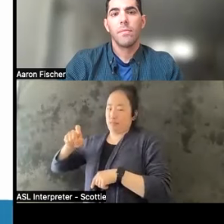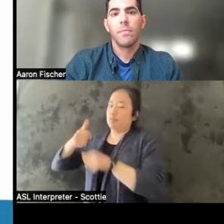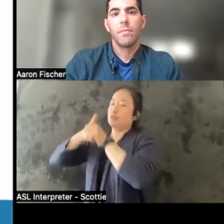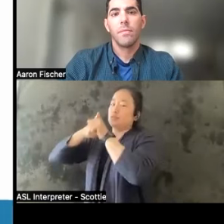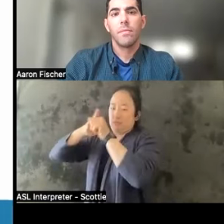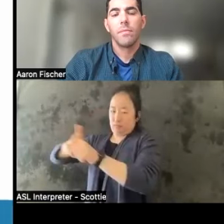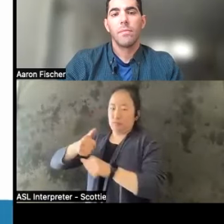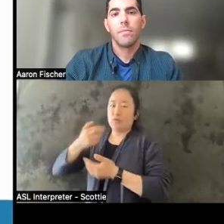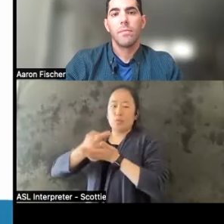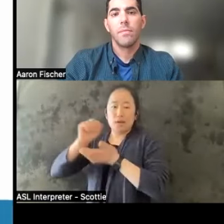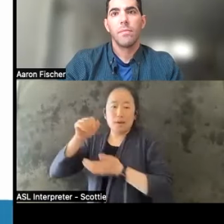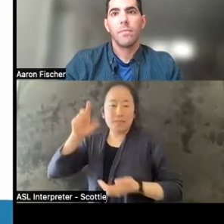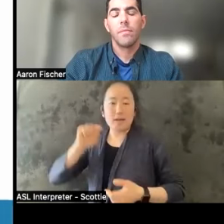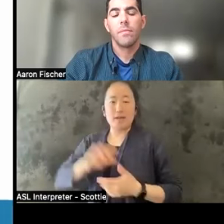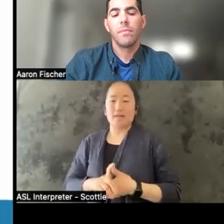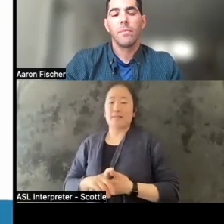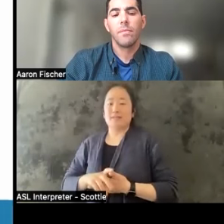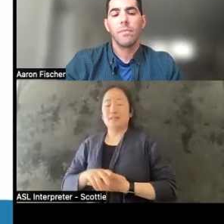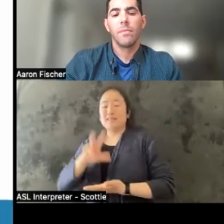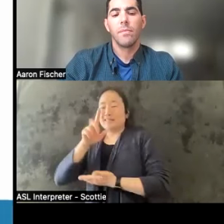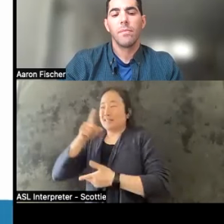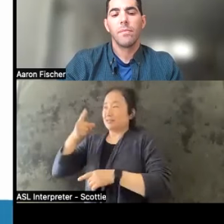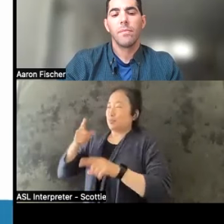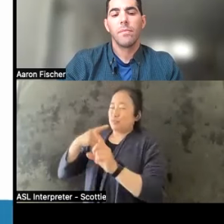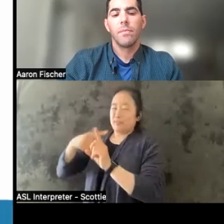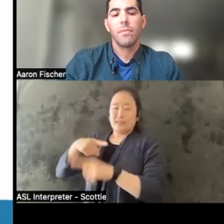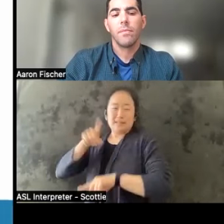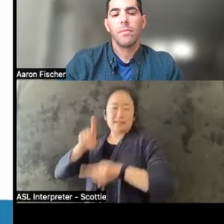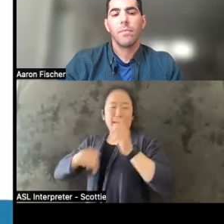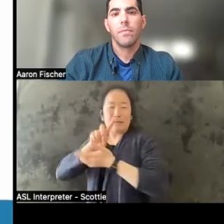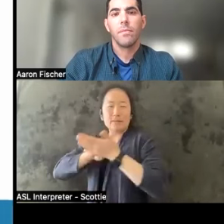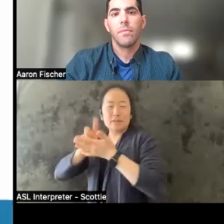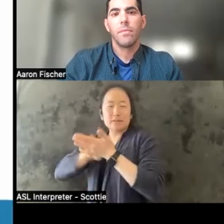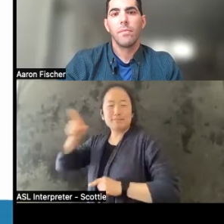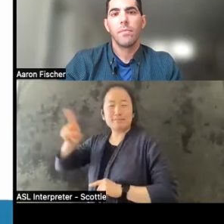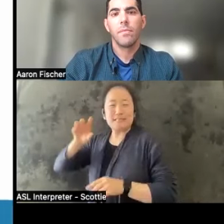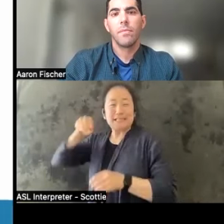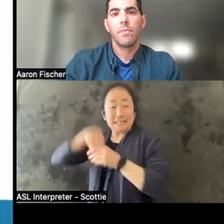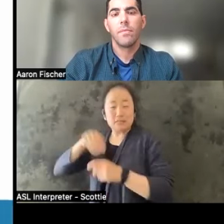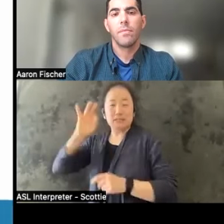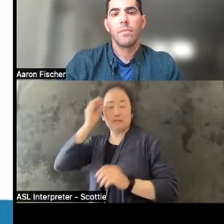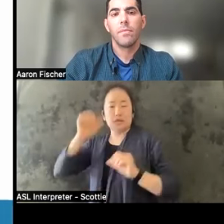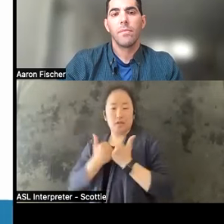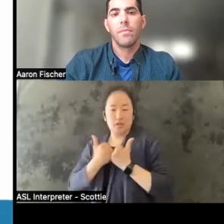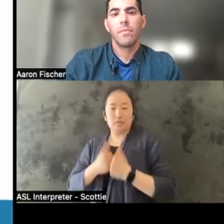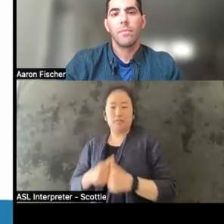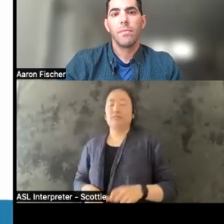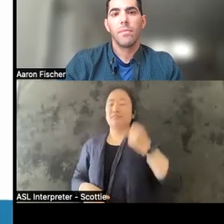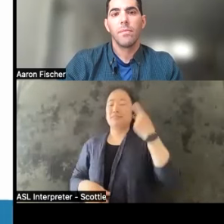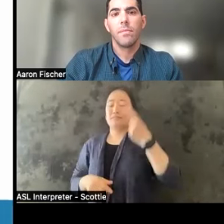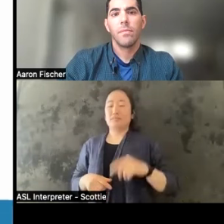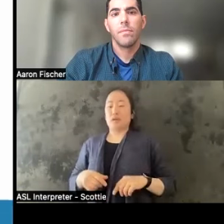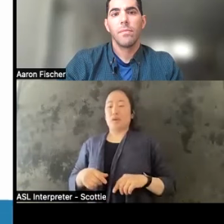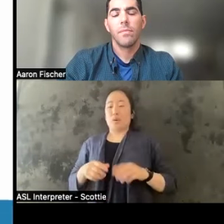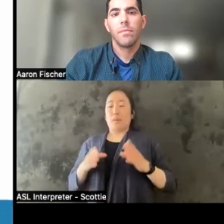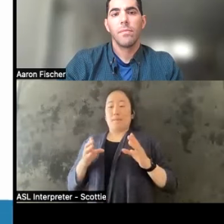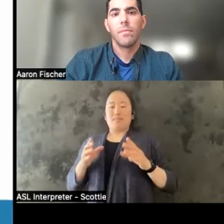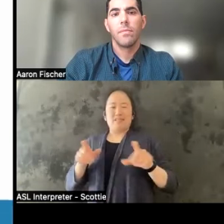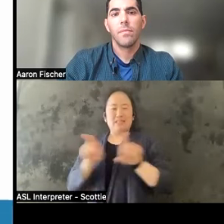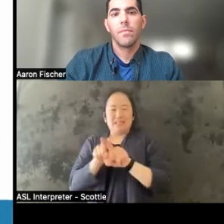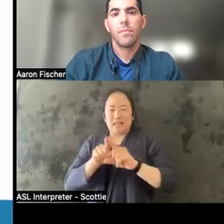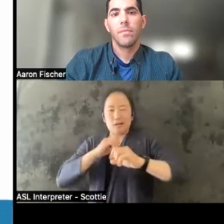likewise. So same kinds of protection as the ADA, but a different set of individuals and